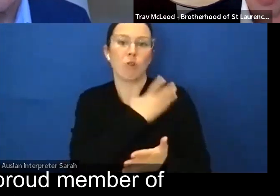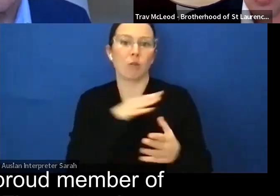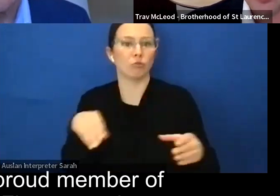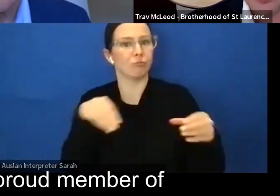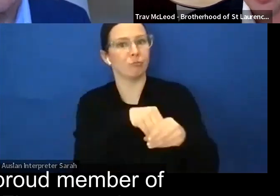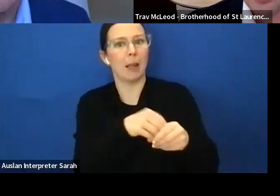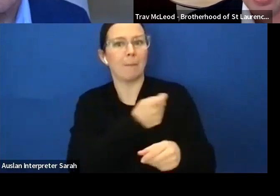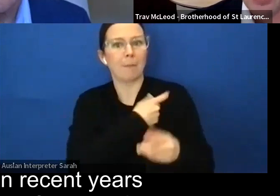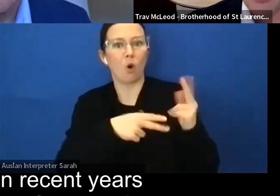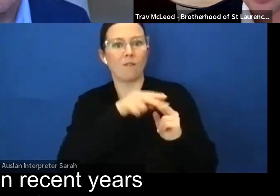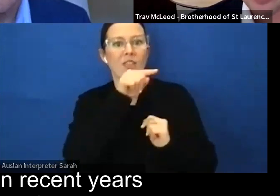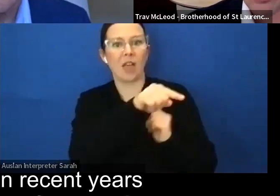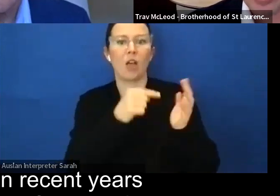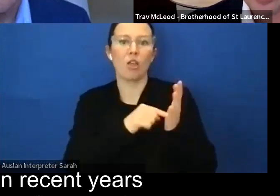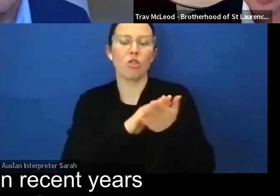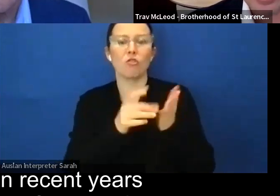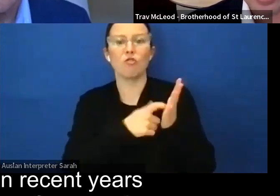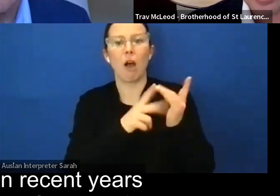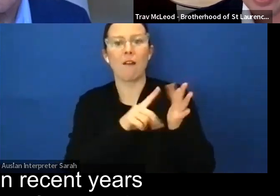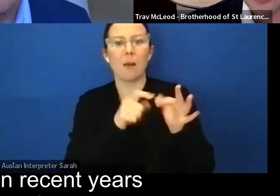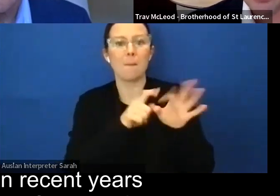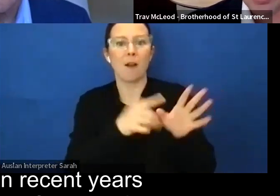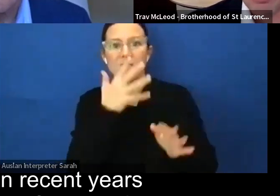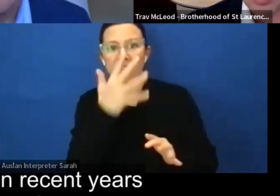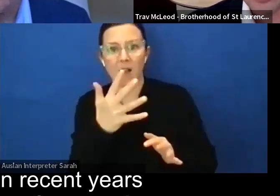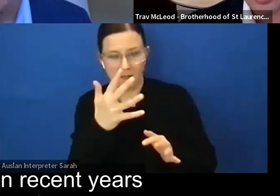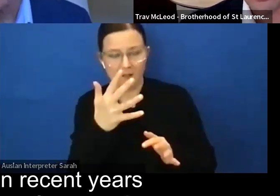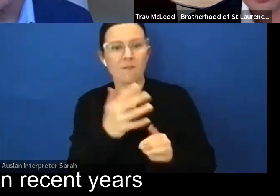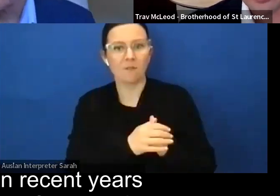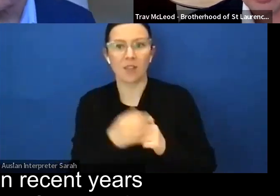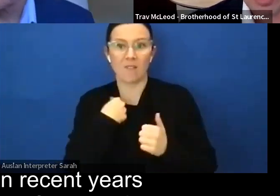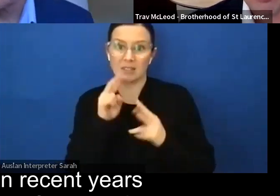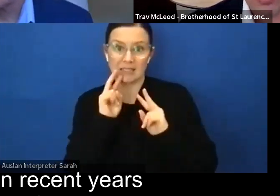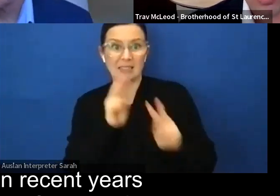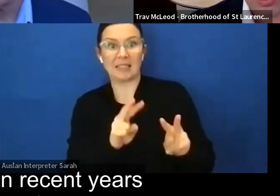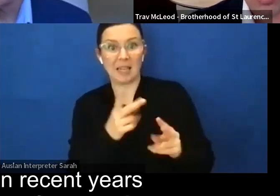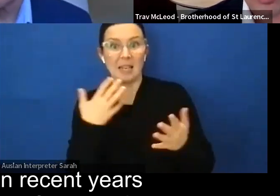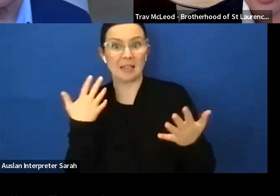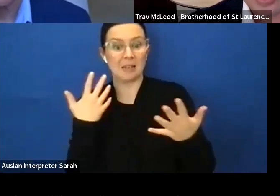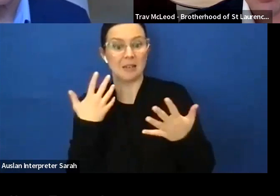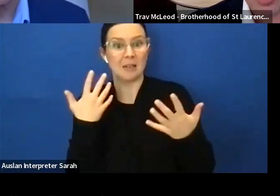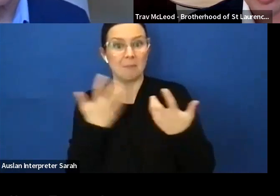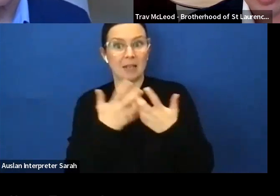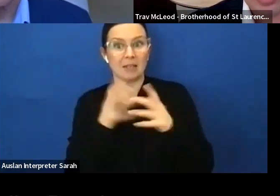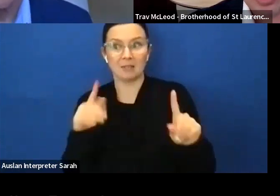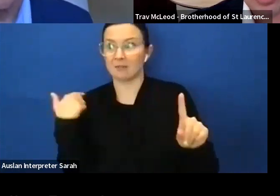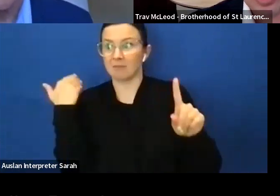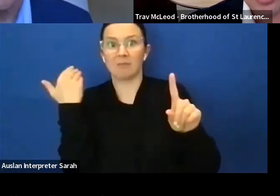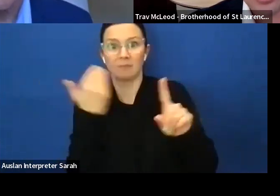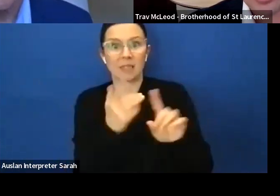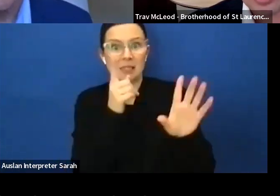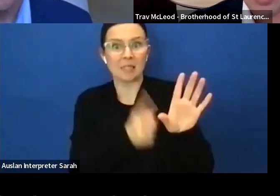Five network. And I've seen in recent years at BSL and in my former role at the Centre for Policy